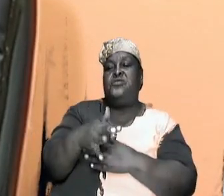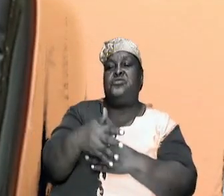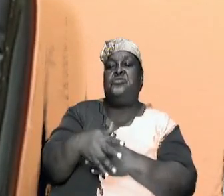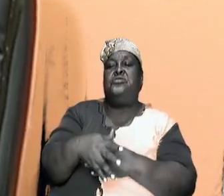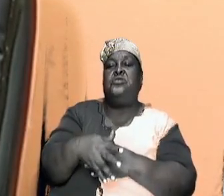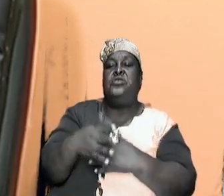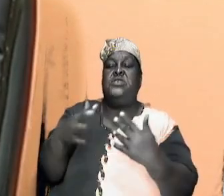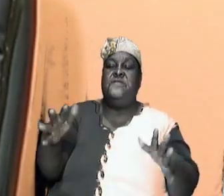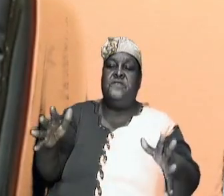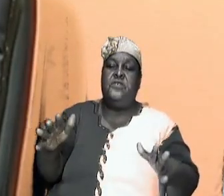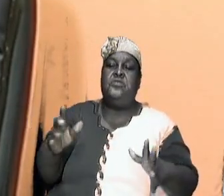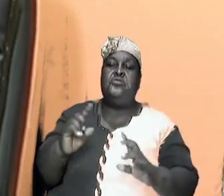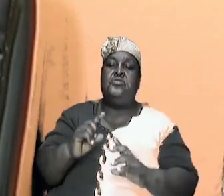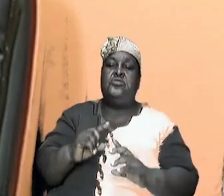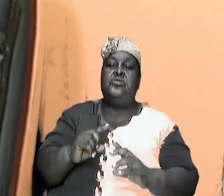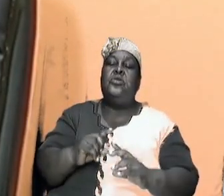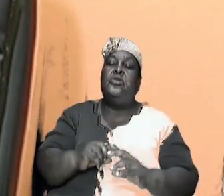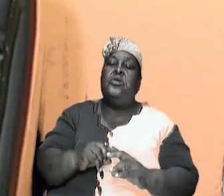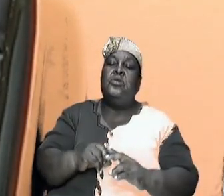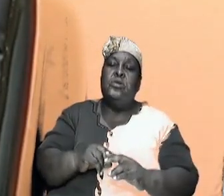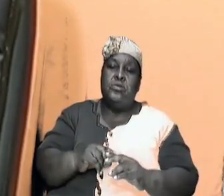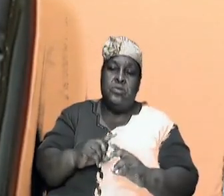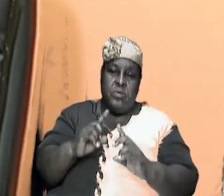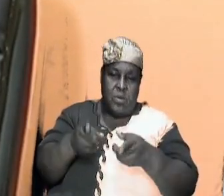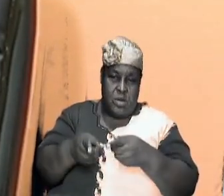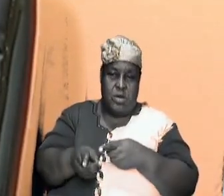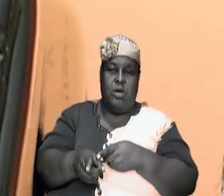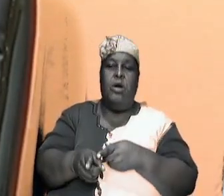have to place your order for all of these.